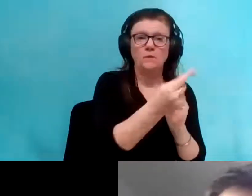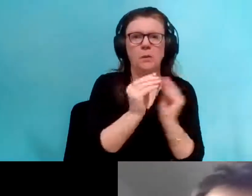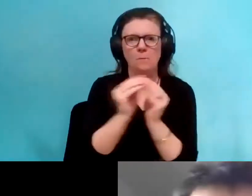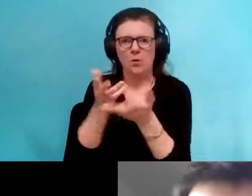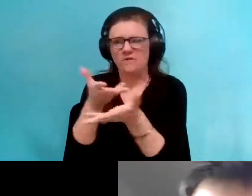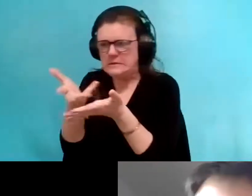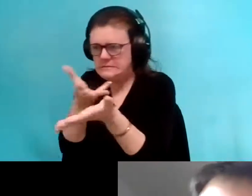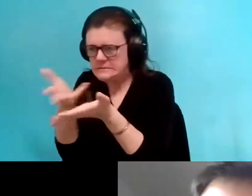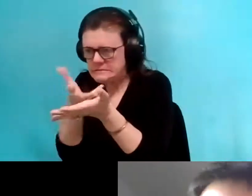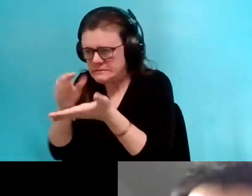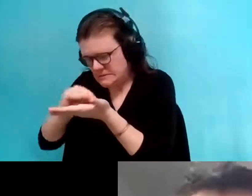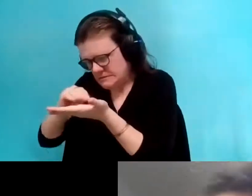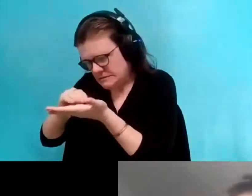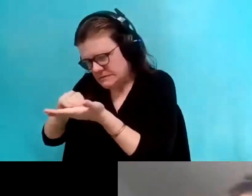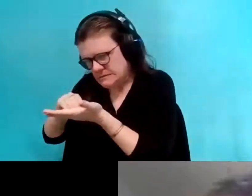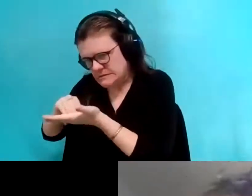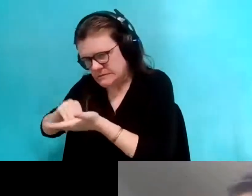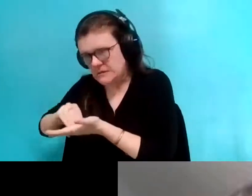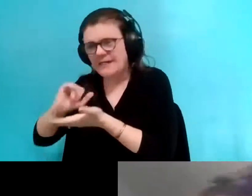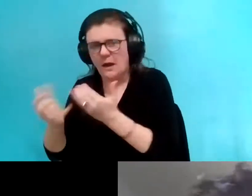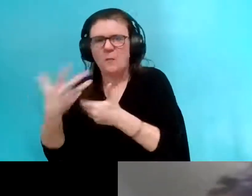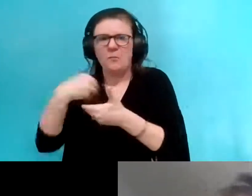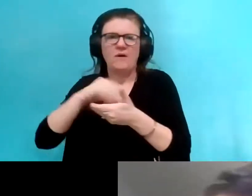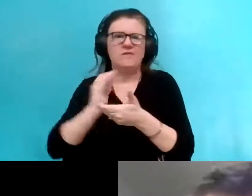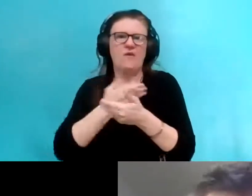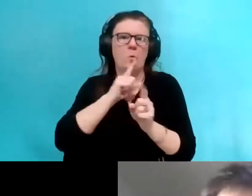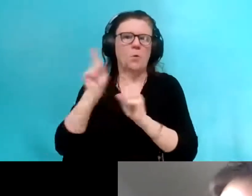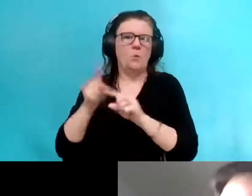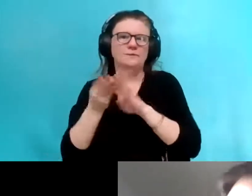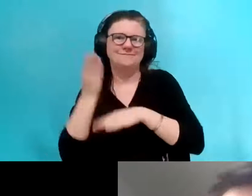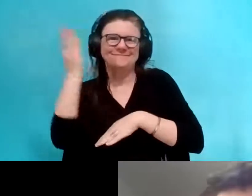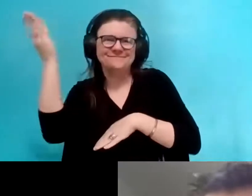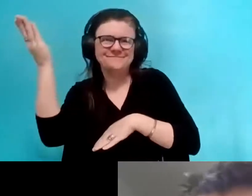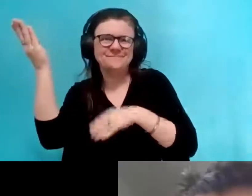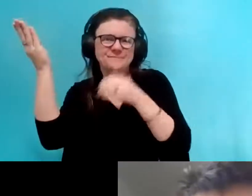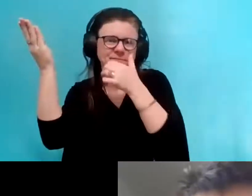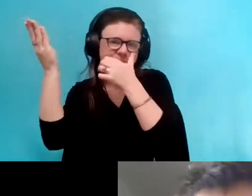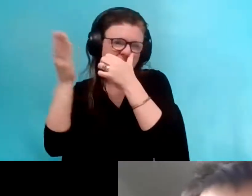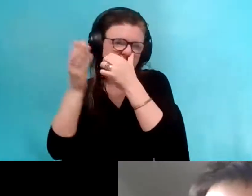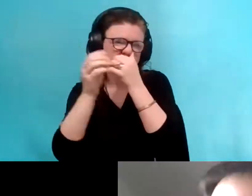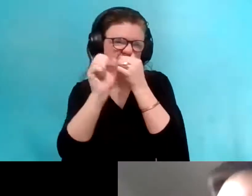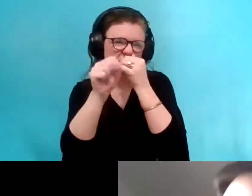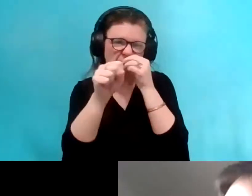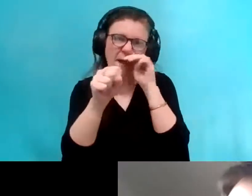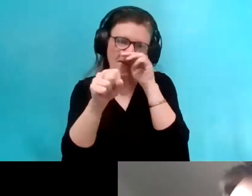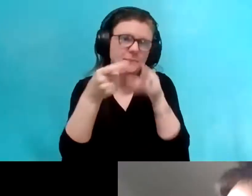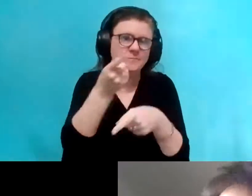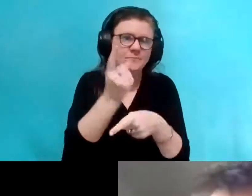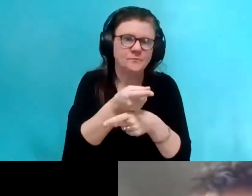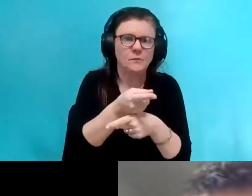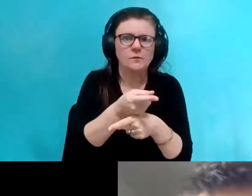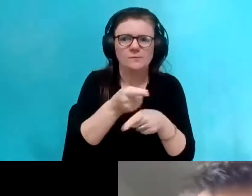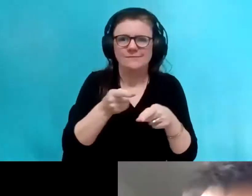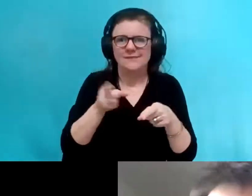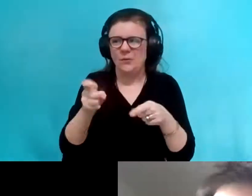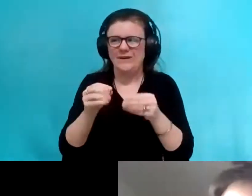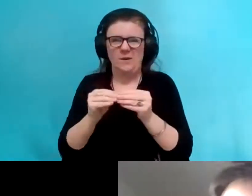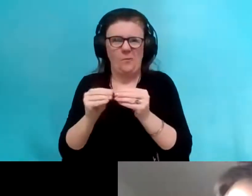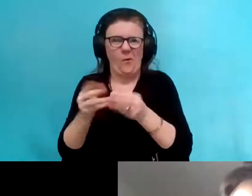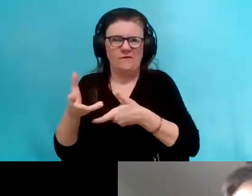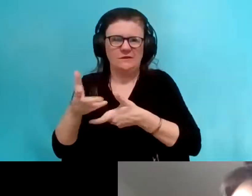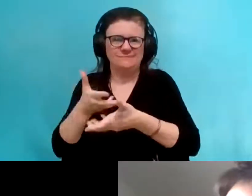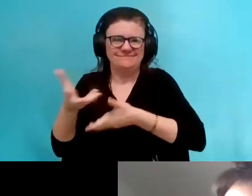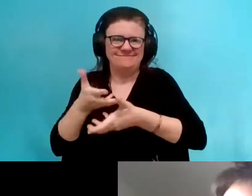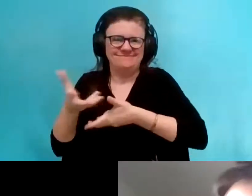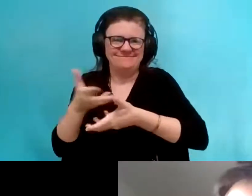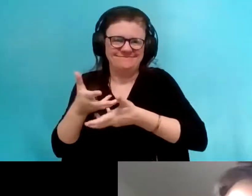then using that to write your report. You need that to go back and forth. Otherwise, the quality of the information together